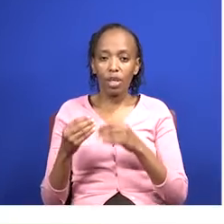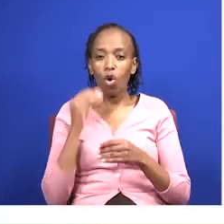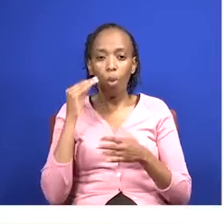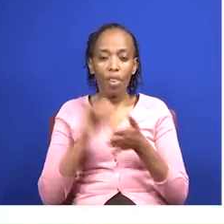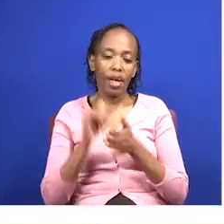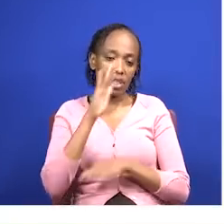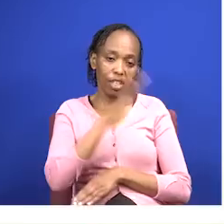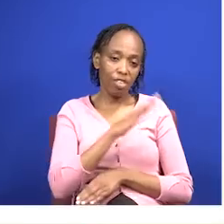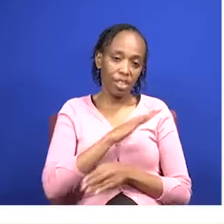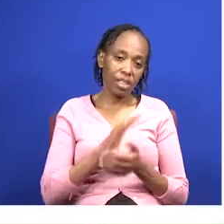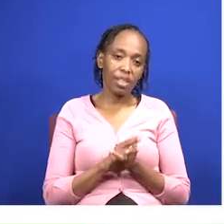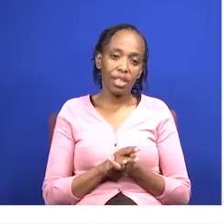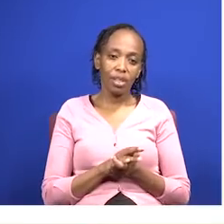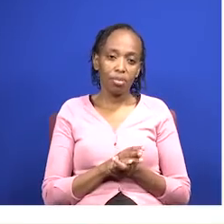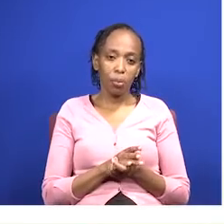they went home that evening,